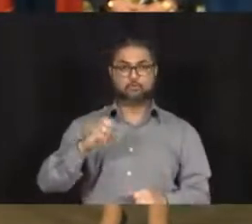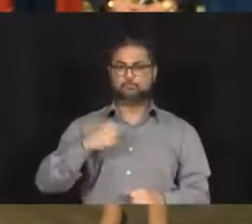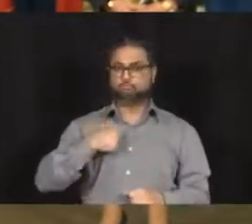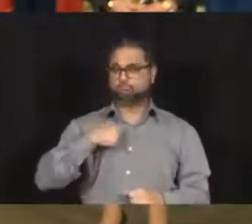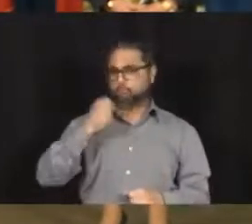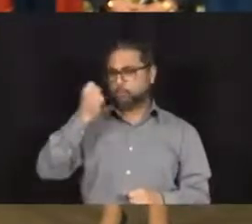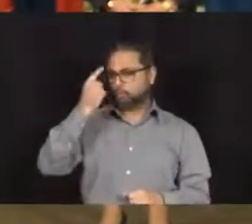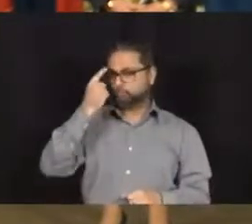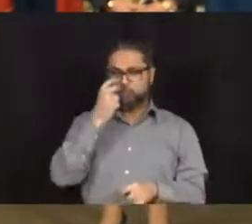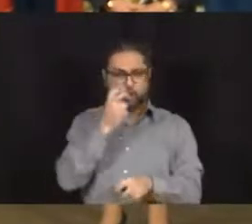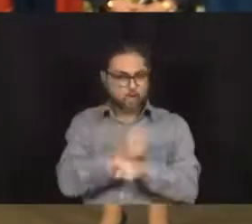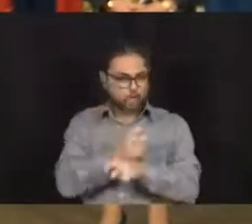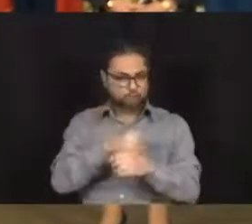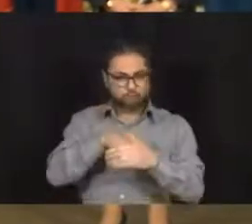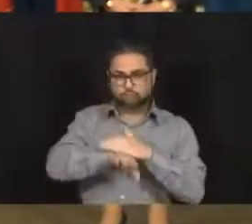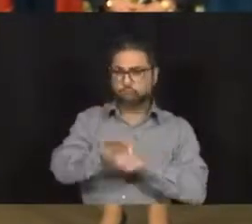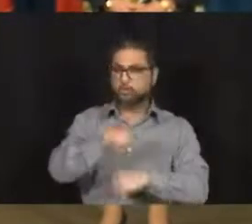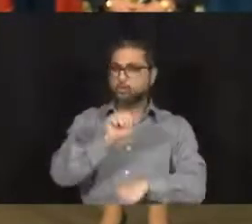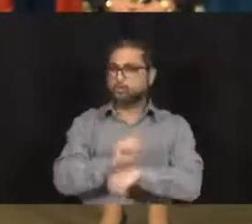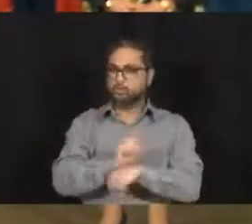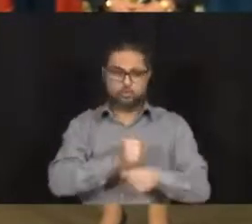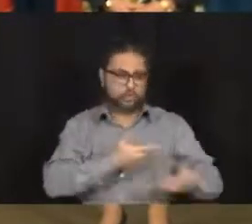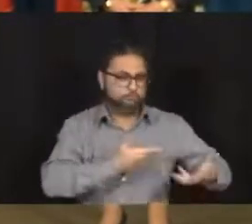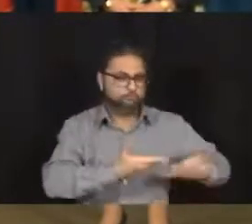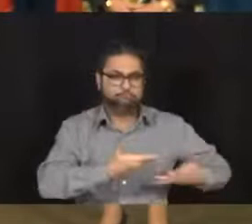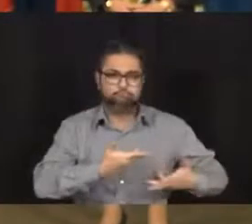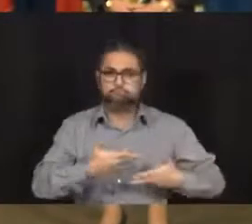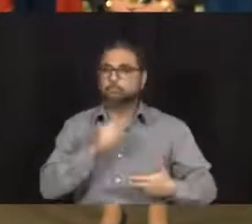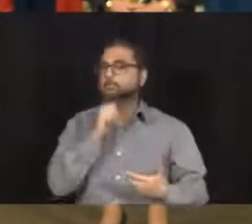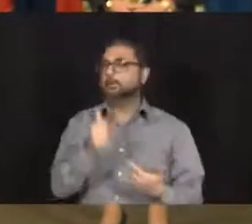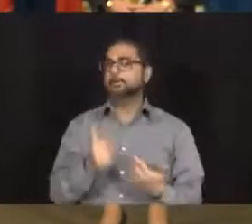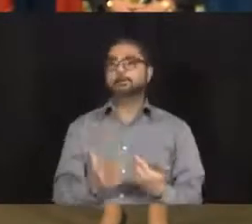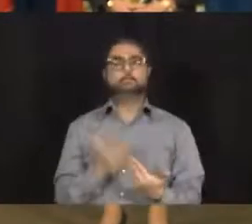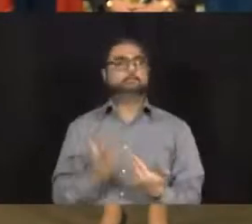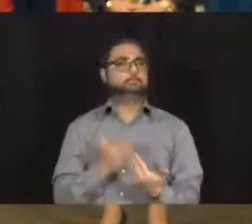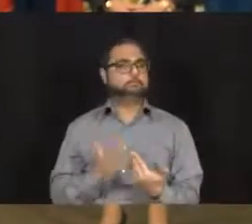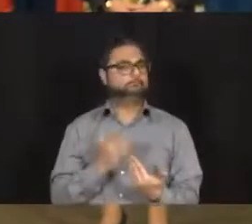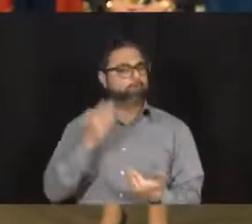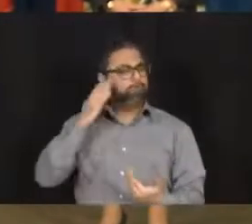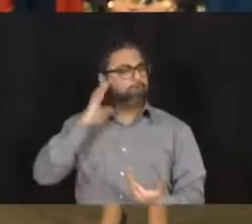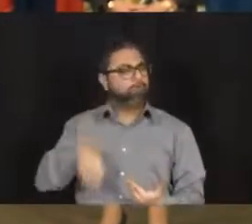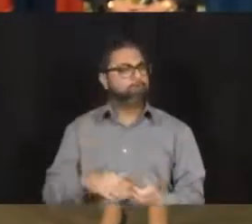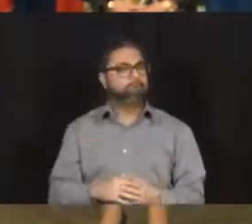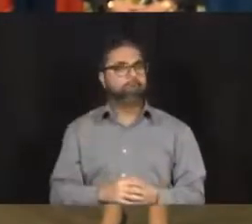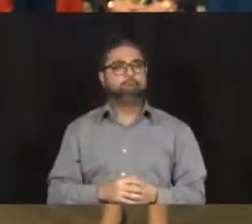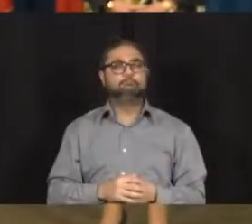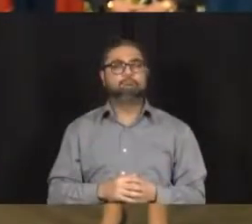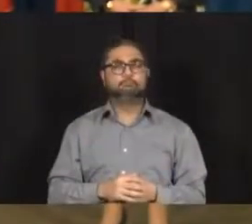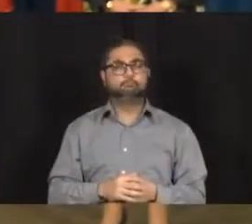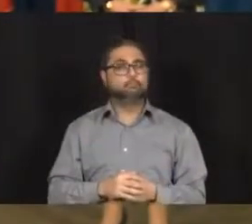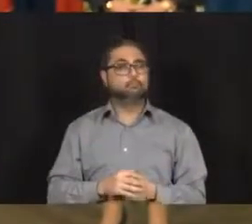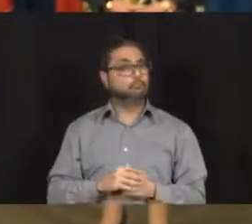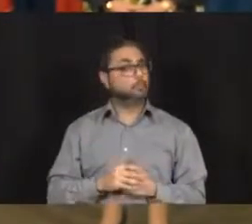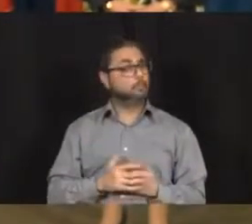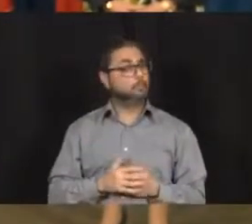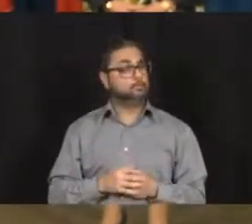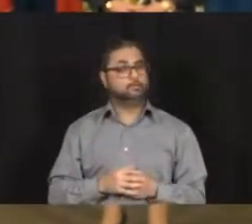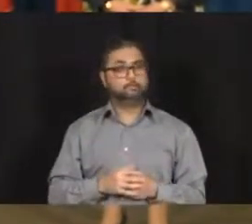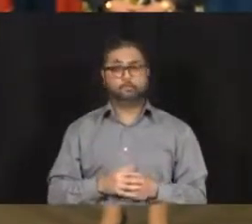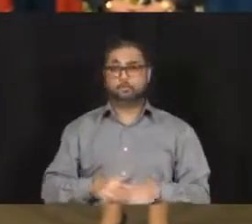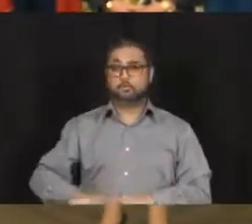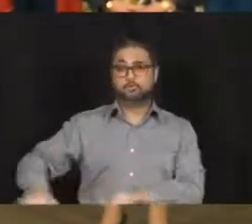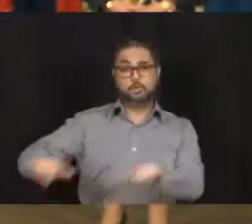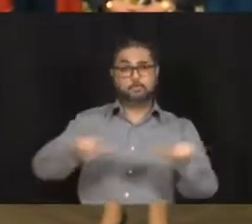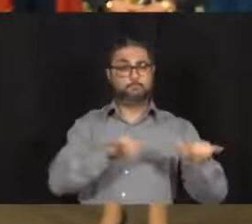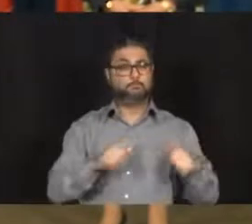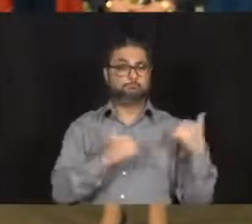and how challenging it is. But we all have a duty to take care of the most vulnerable people